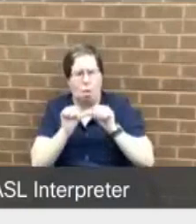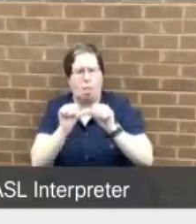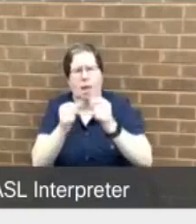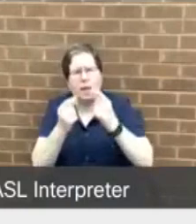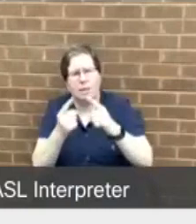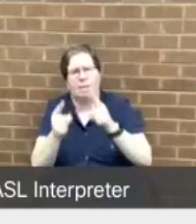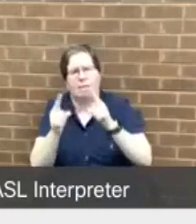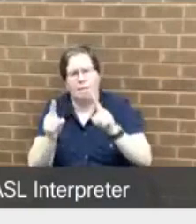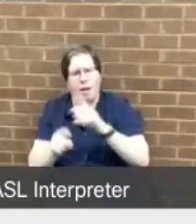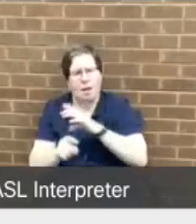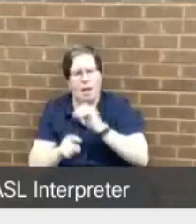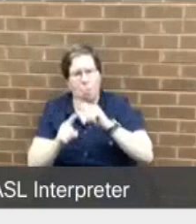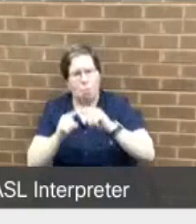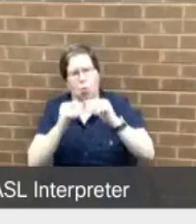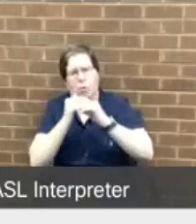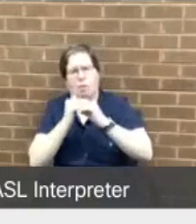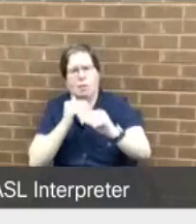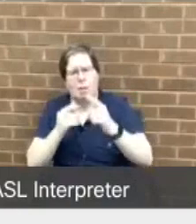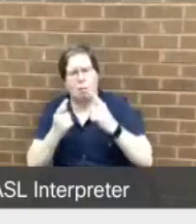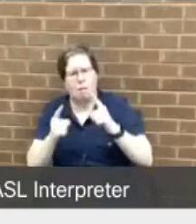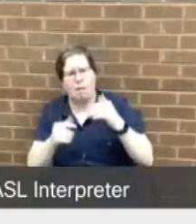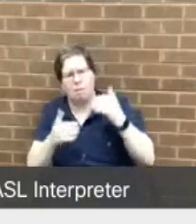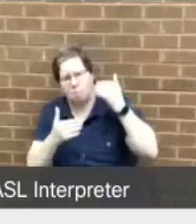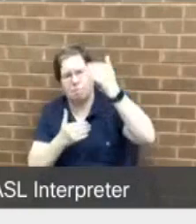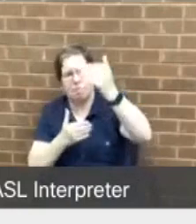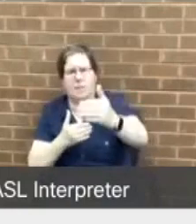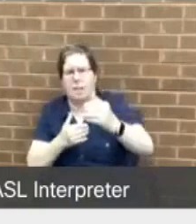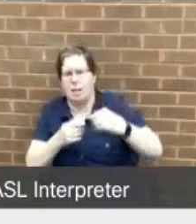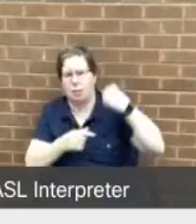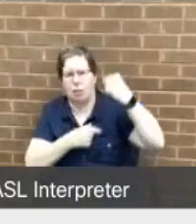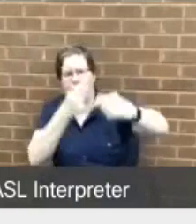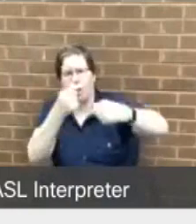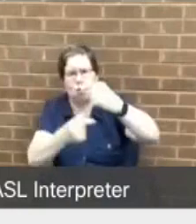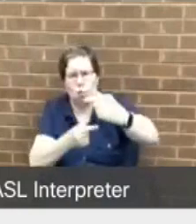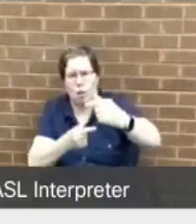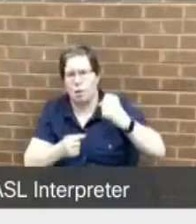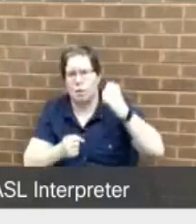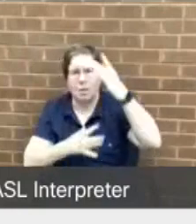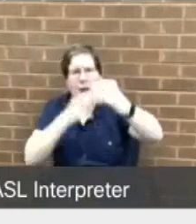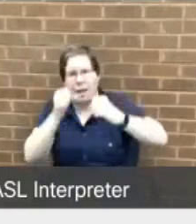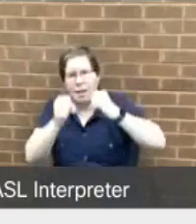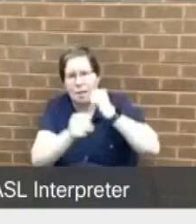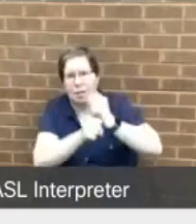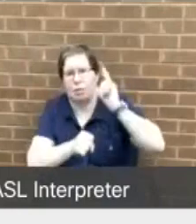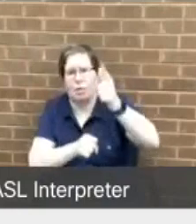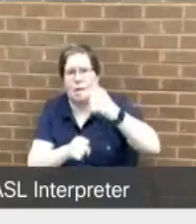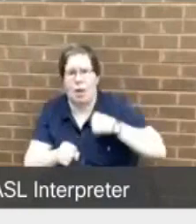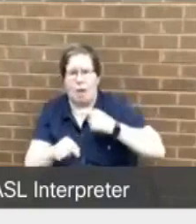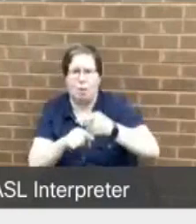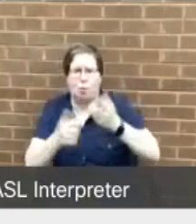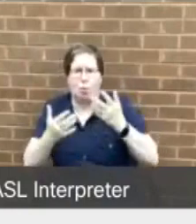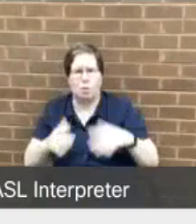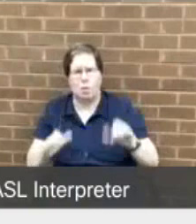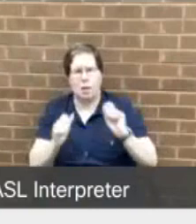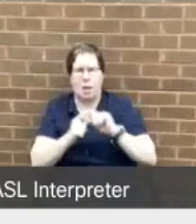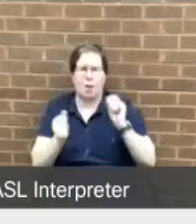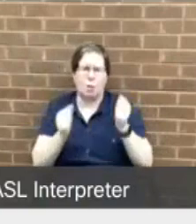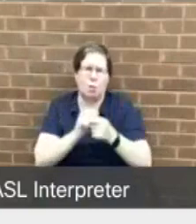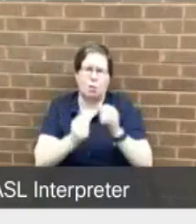of a sustainable effect for the next generations that come, you know, centuries after we're gone? How do we change